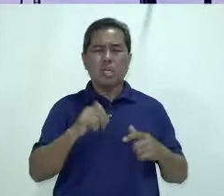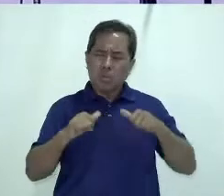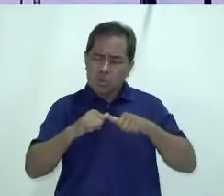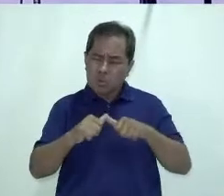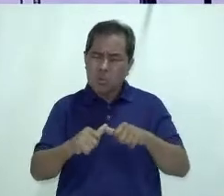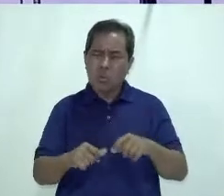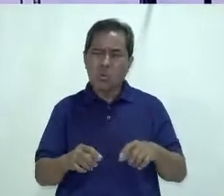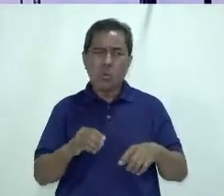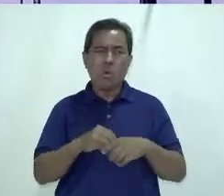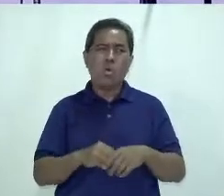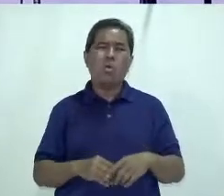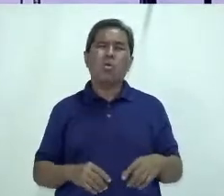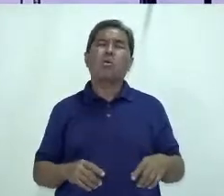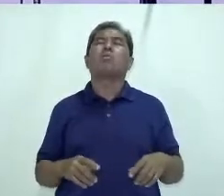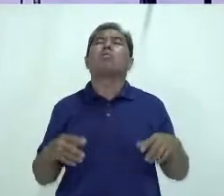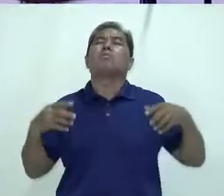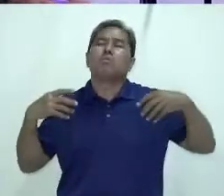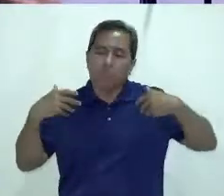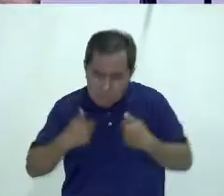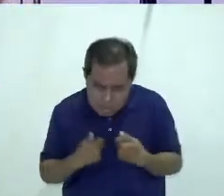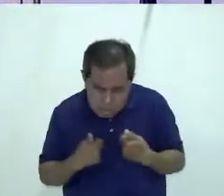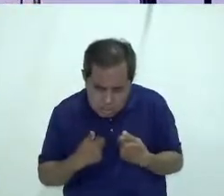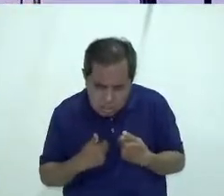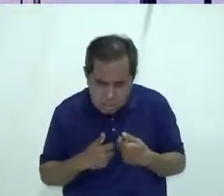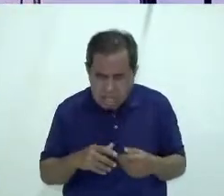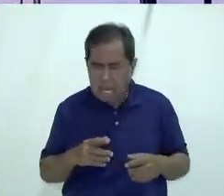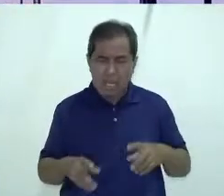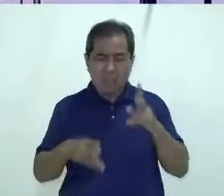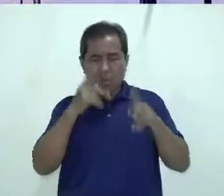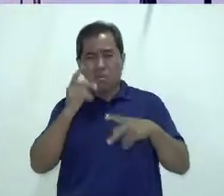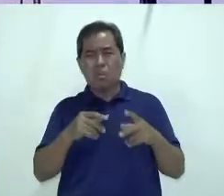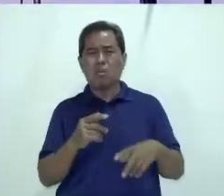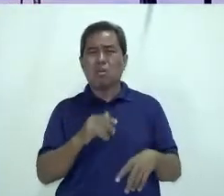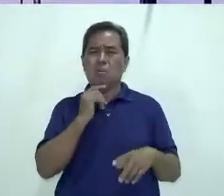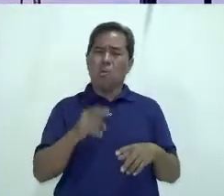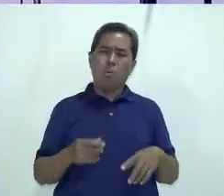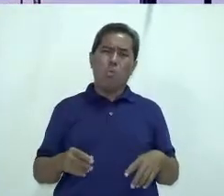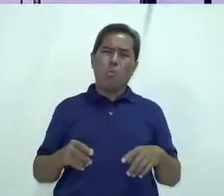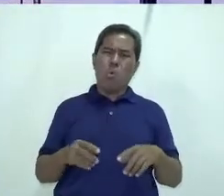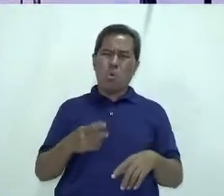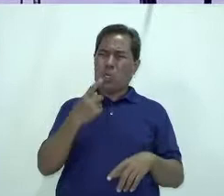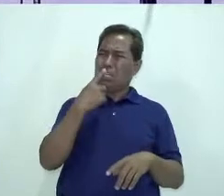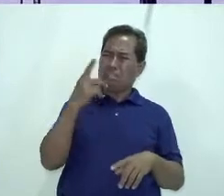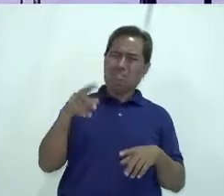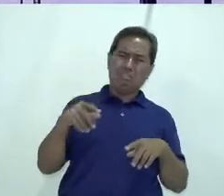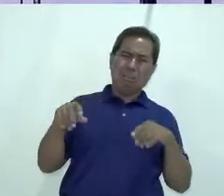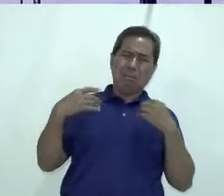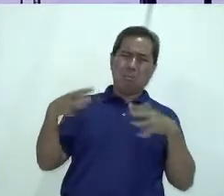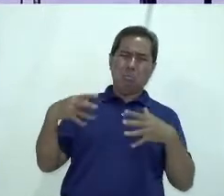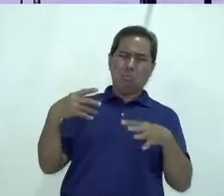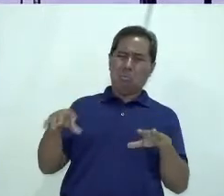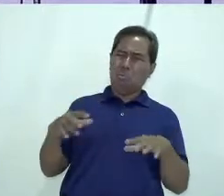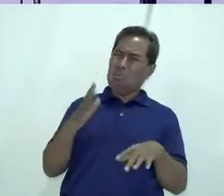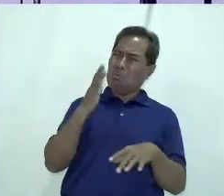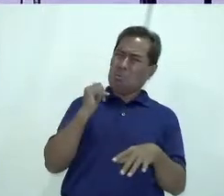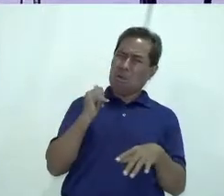walk around with our heads bowed, our shoulders hunched, and people will wonder, I thought you were a Christian. Why are you sad all the